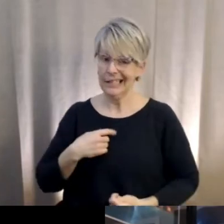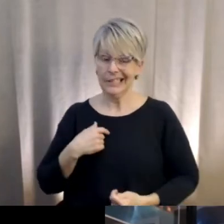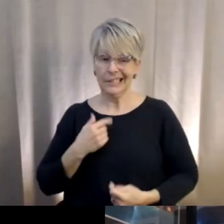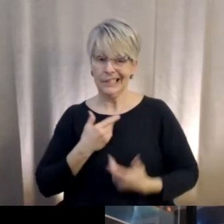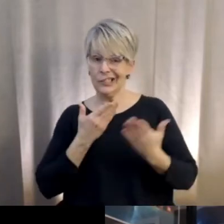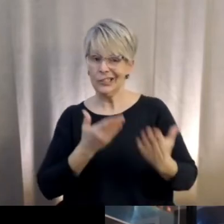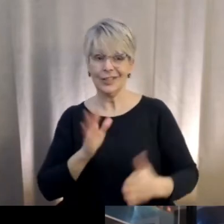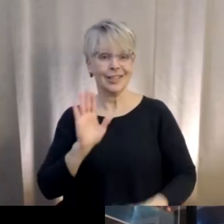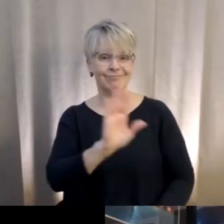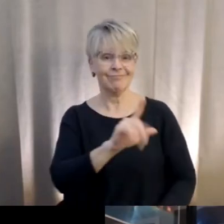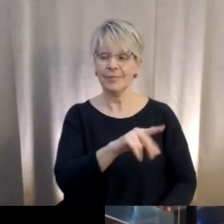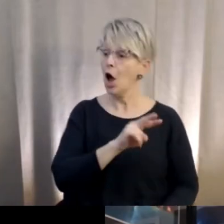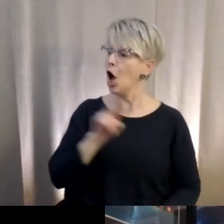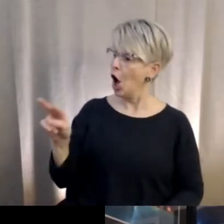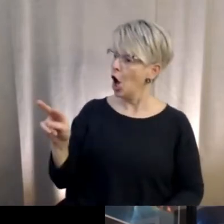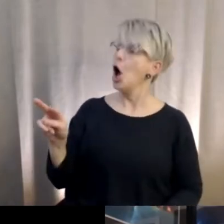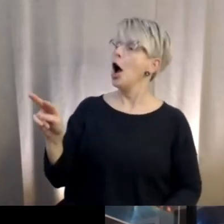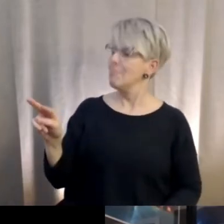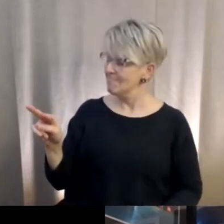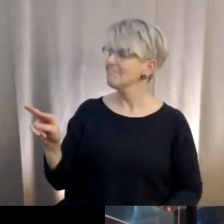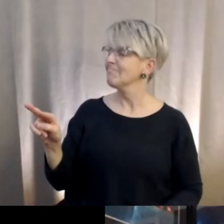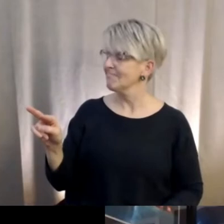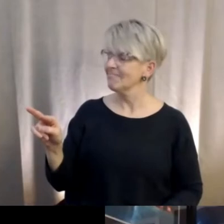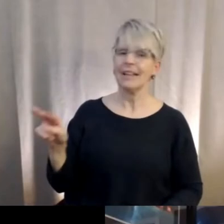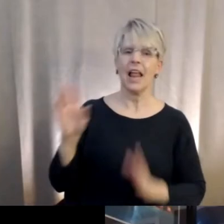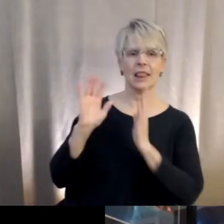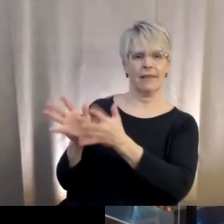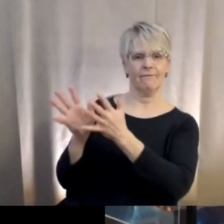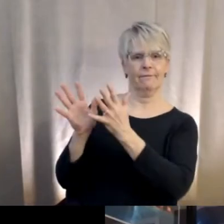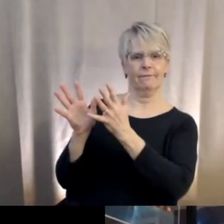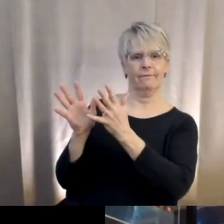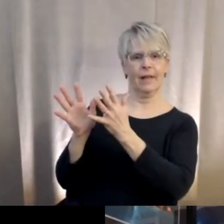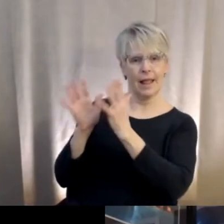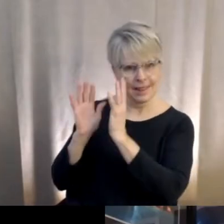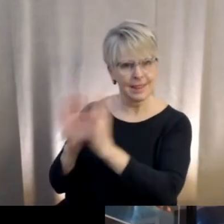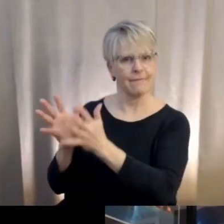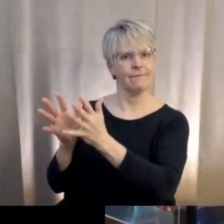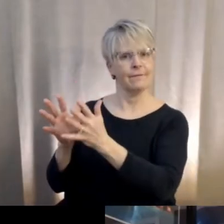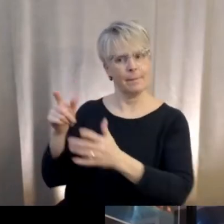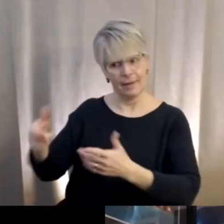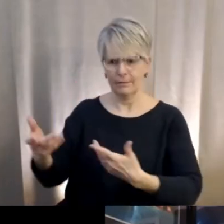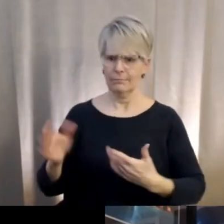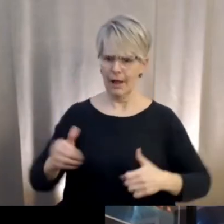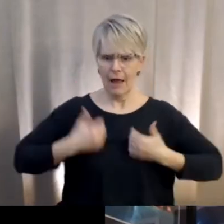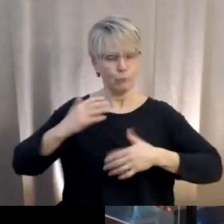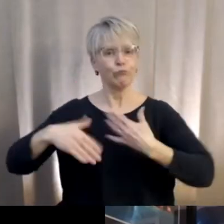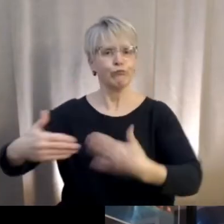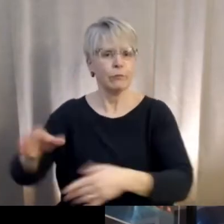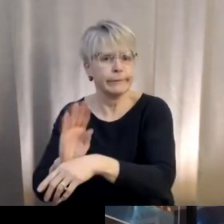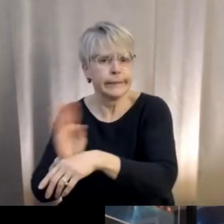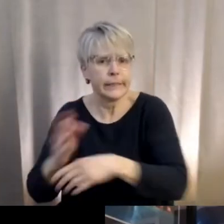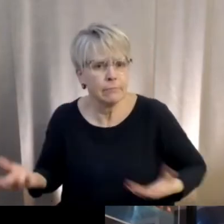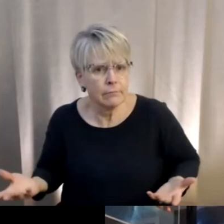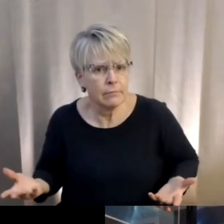just kind of smile and nod from what I hear from my clients, because they're just often busy just trying to live their lives like everyone else, but